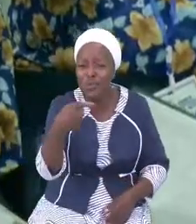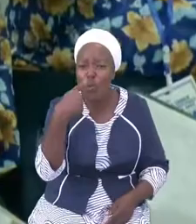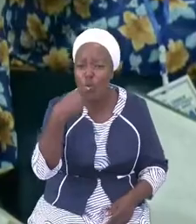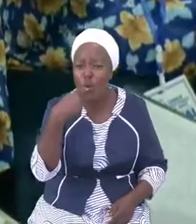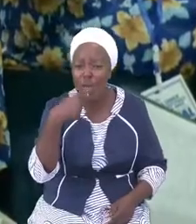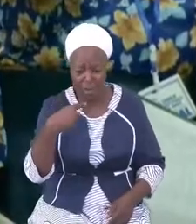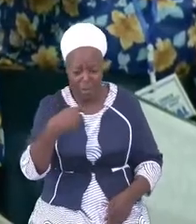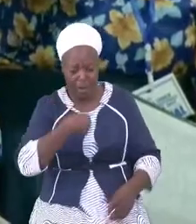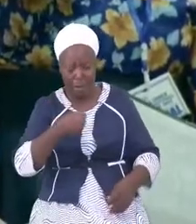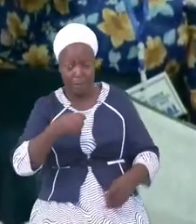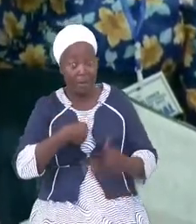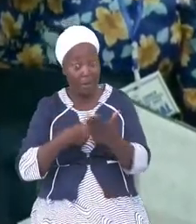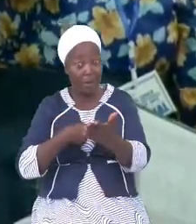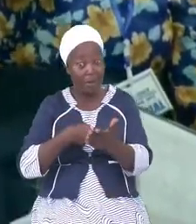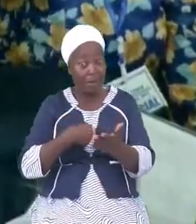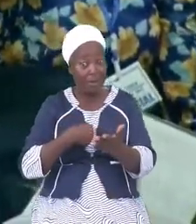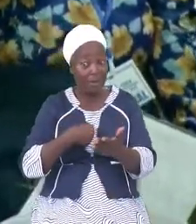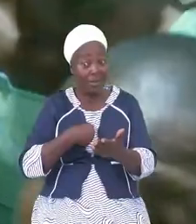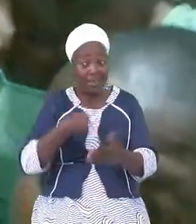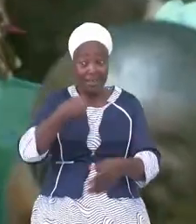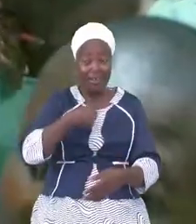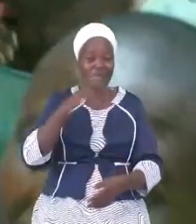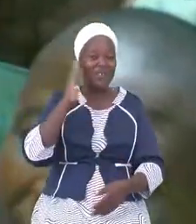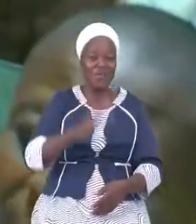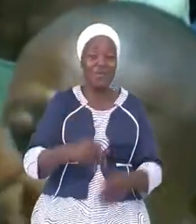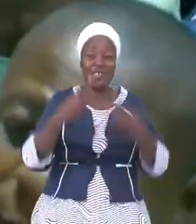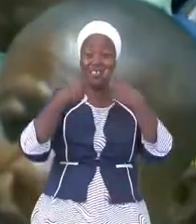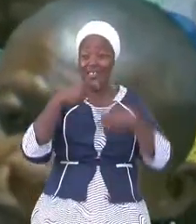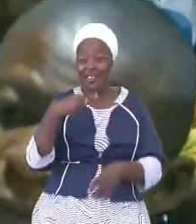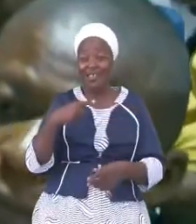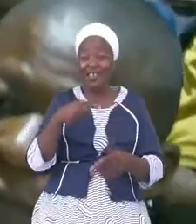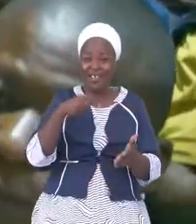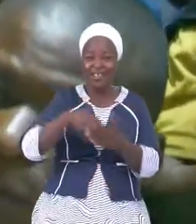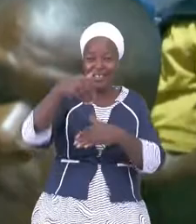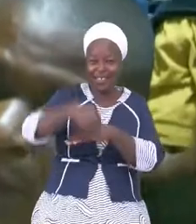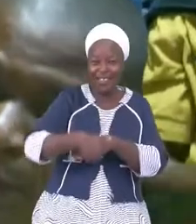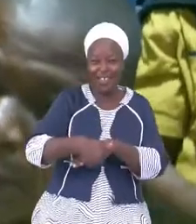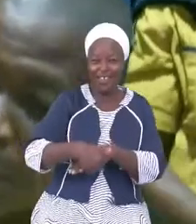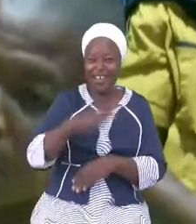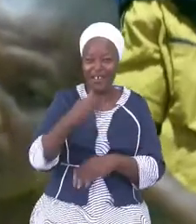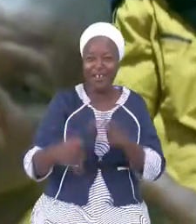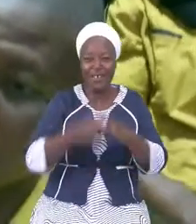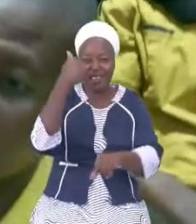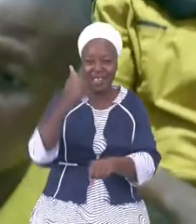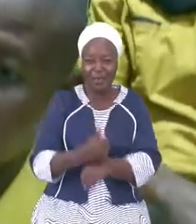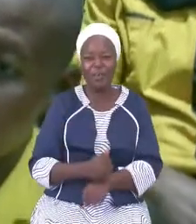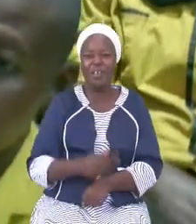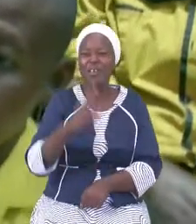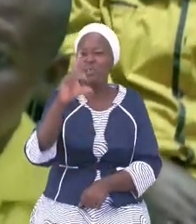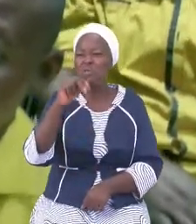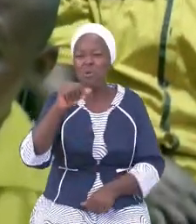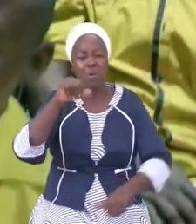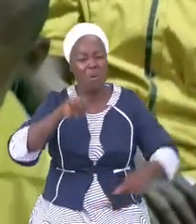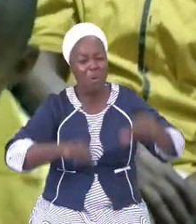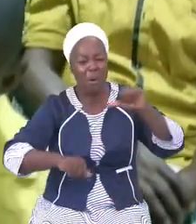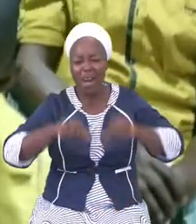there? Who will decree tonight? And it will be established. No shadow of doubt in my